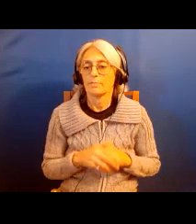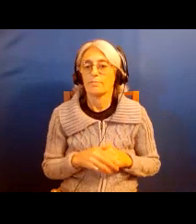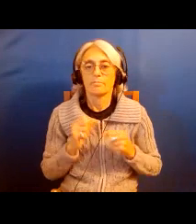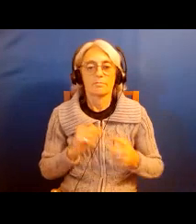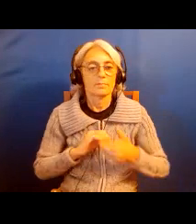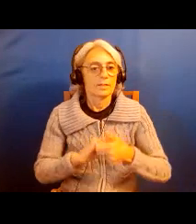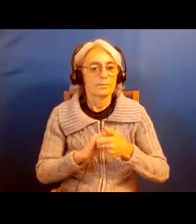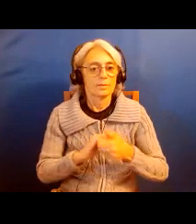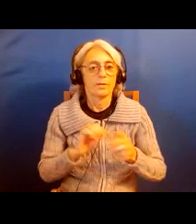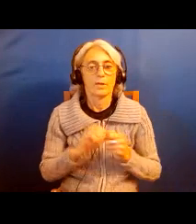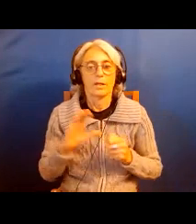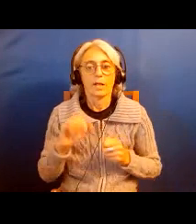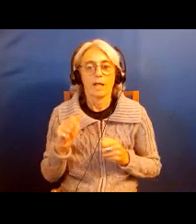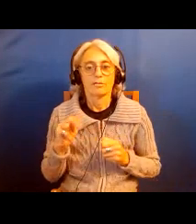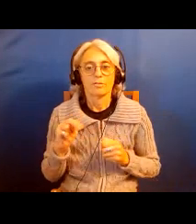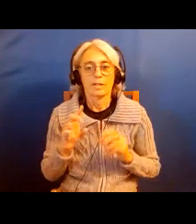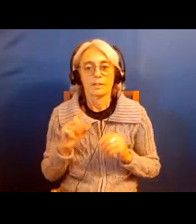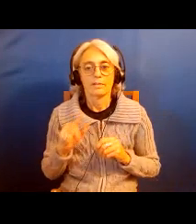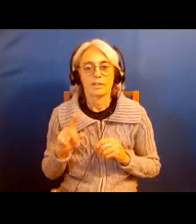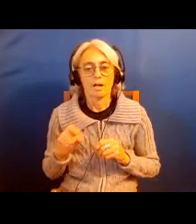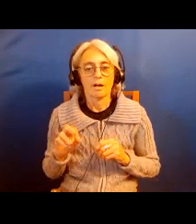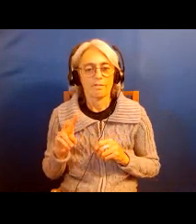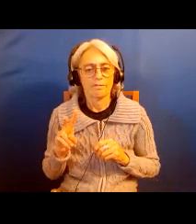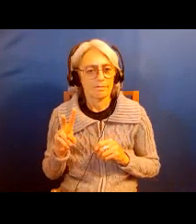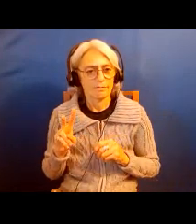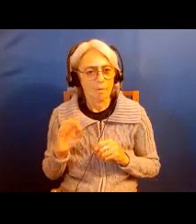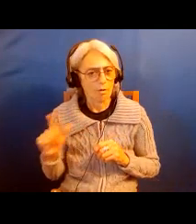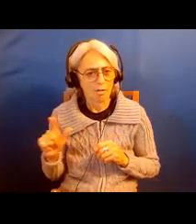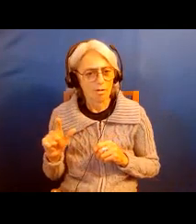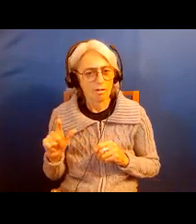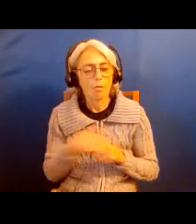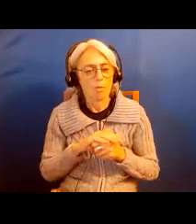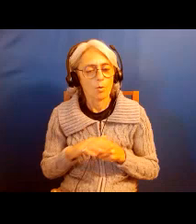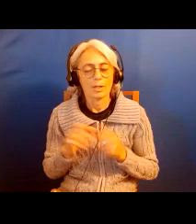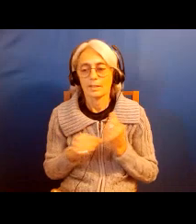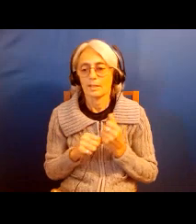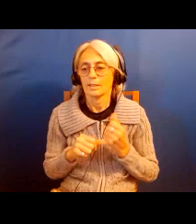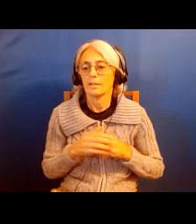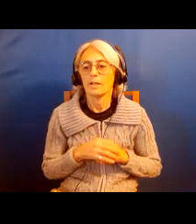the Caltrans Division of Local Assistance and regional transportation